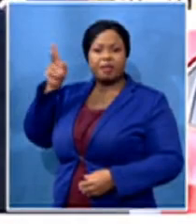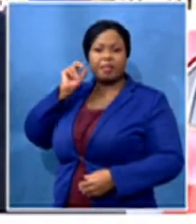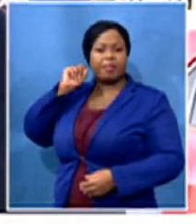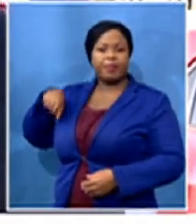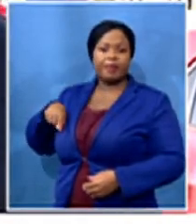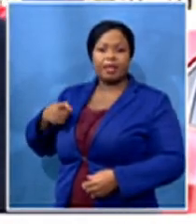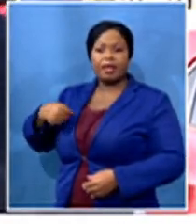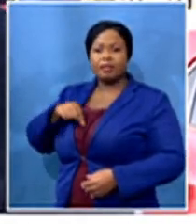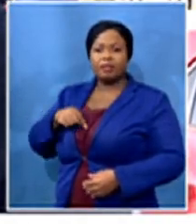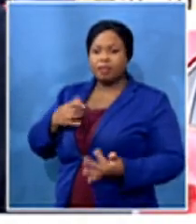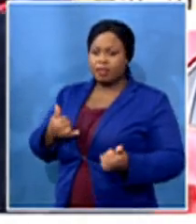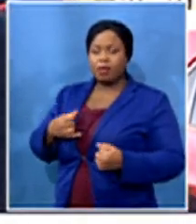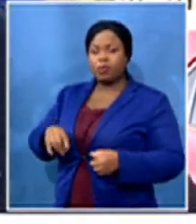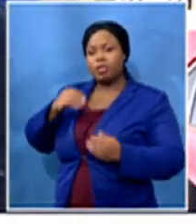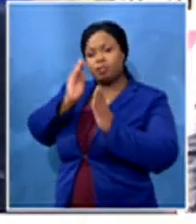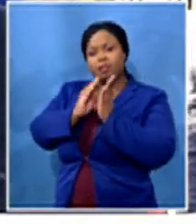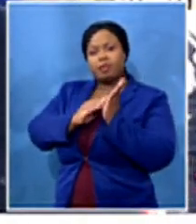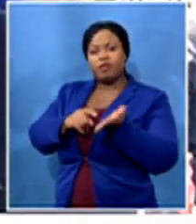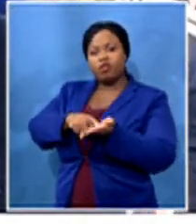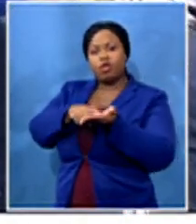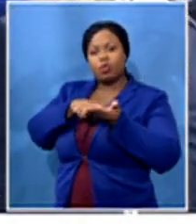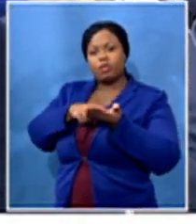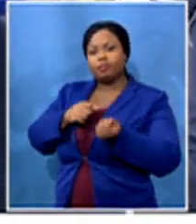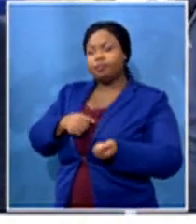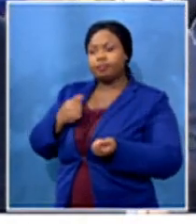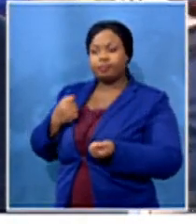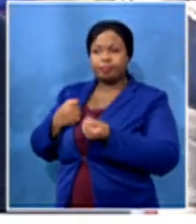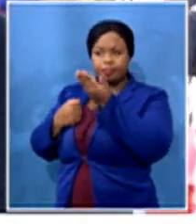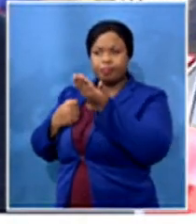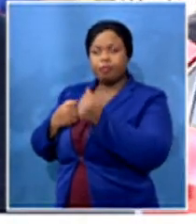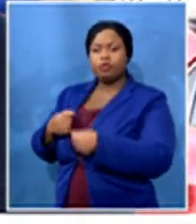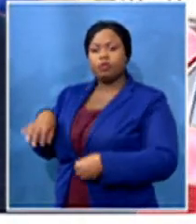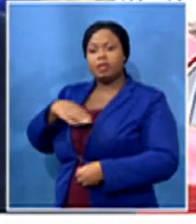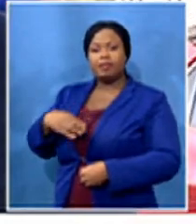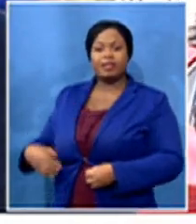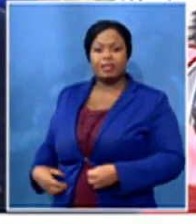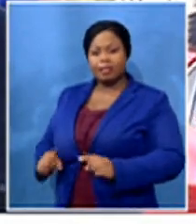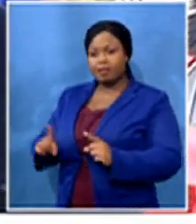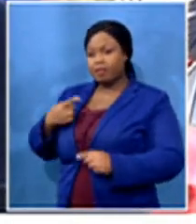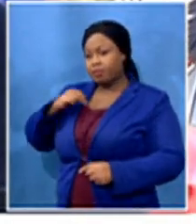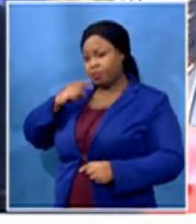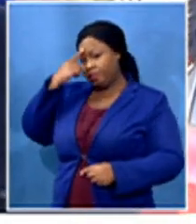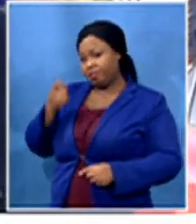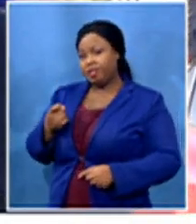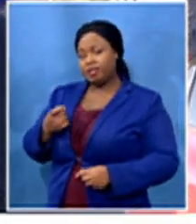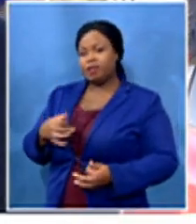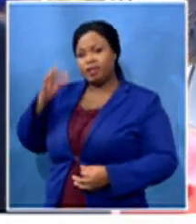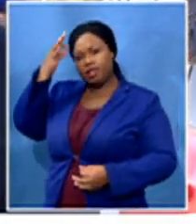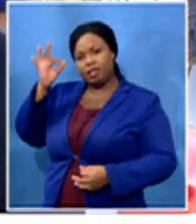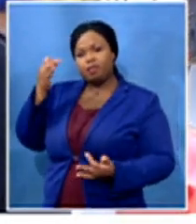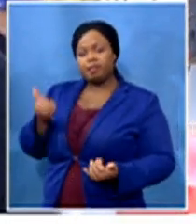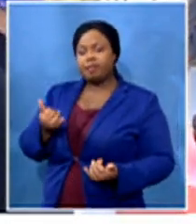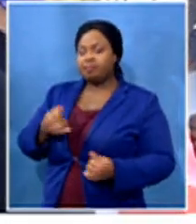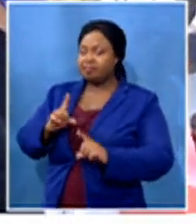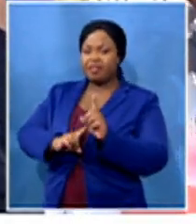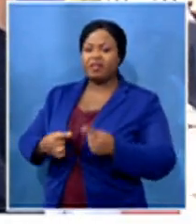be submitting a memorandum of request to the presidency, but we believe that now the government has literally failed